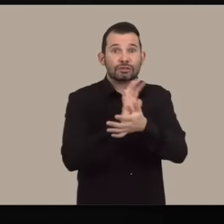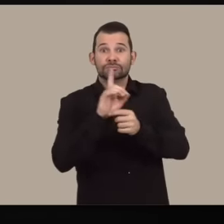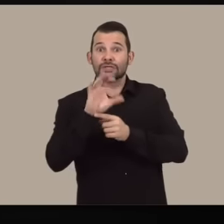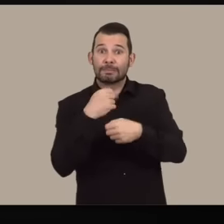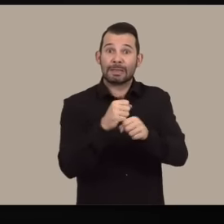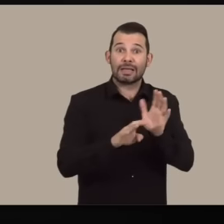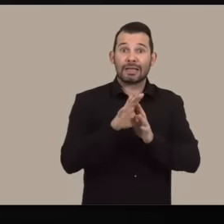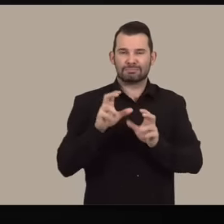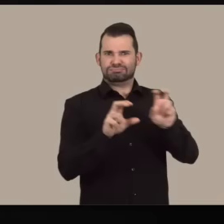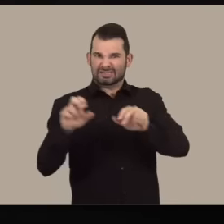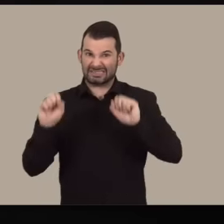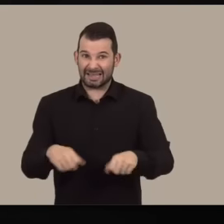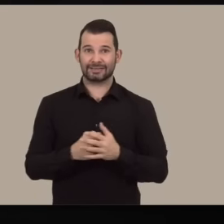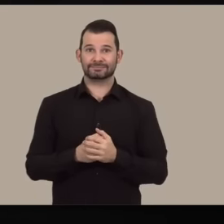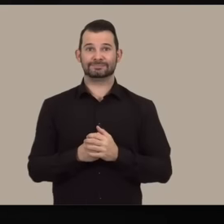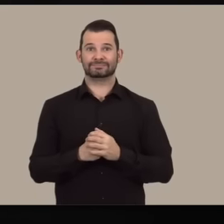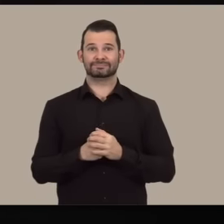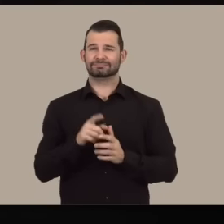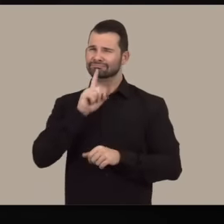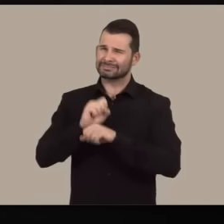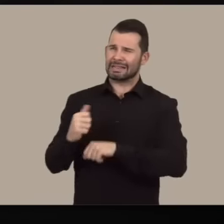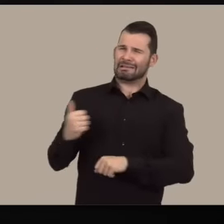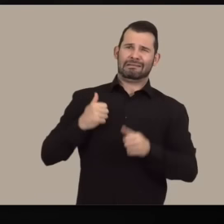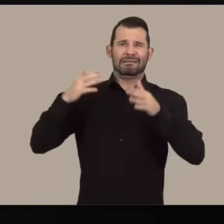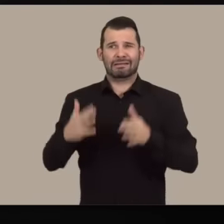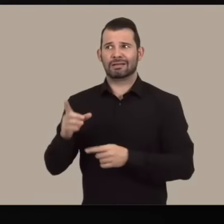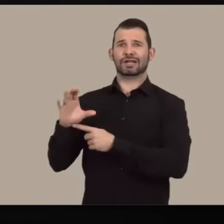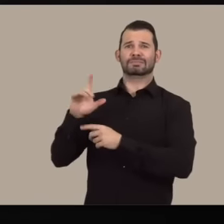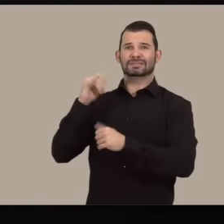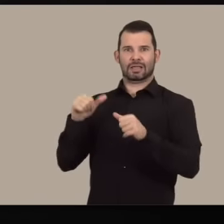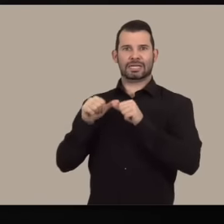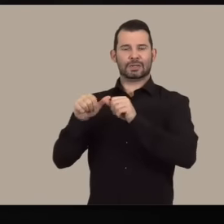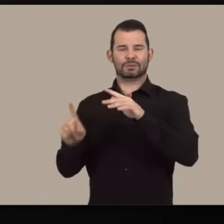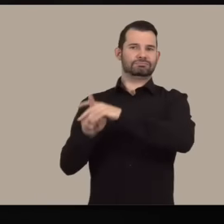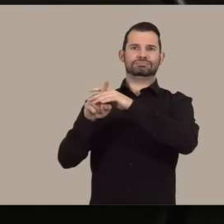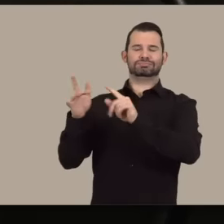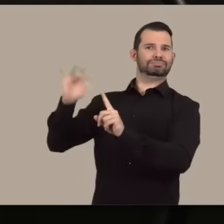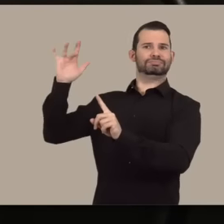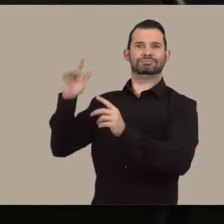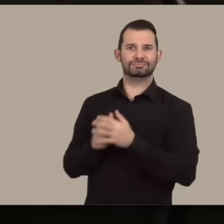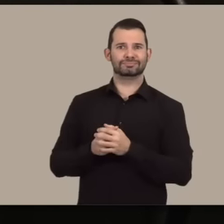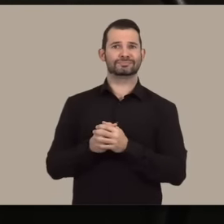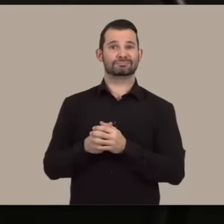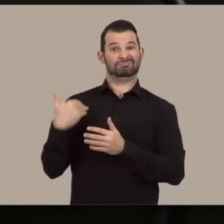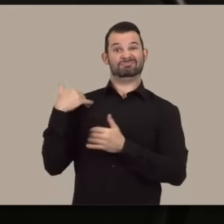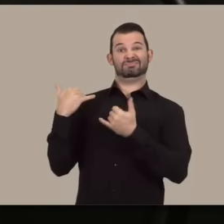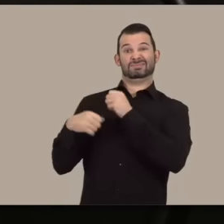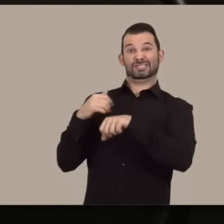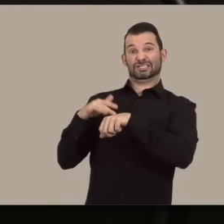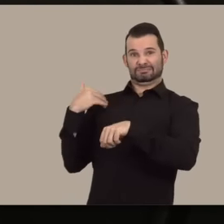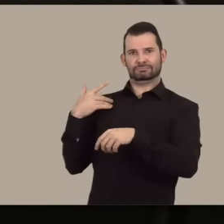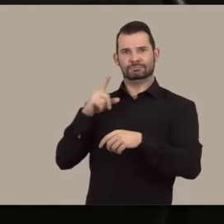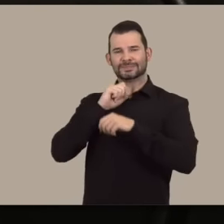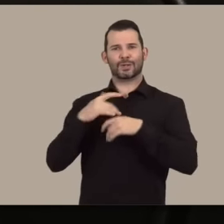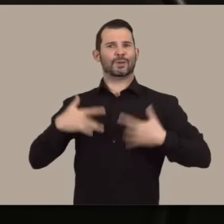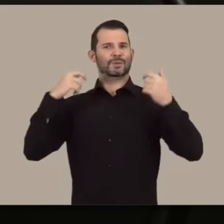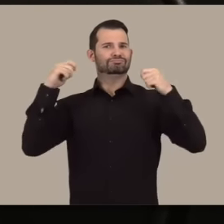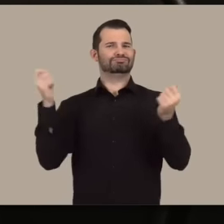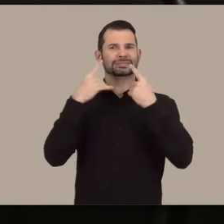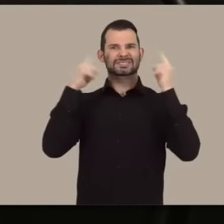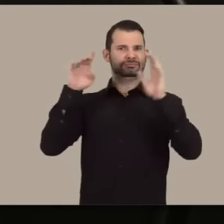per documentary. Truly Canadian documentaries continue to stand out. Earlier this year, we